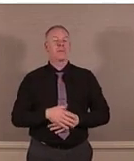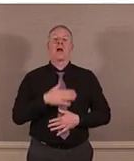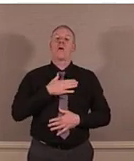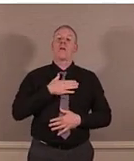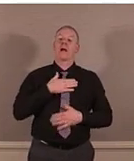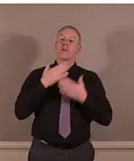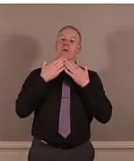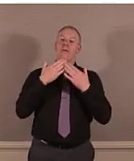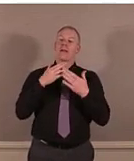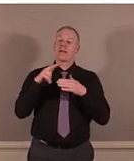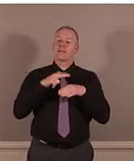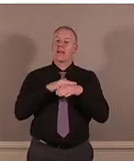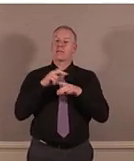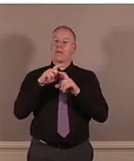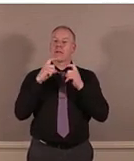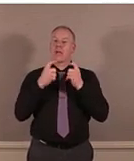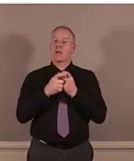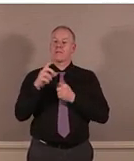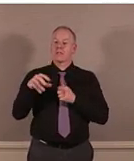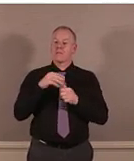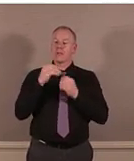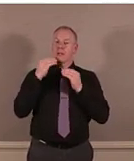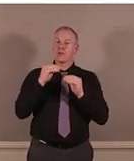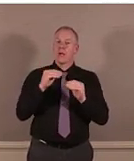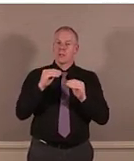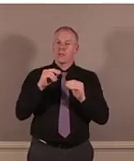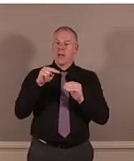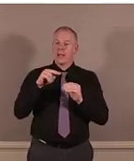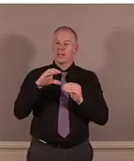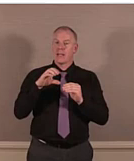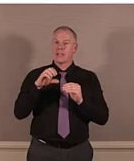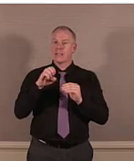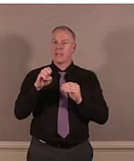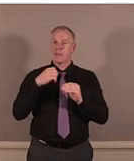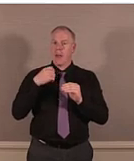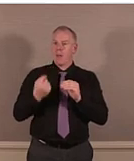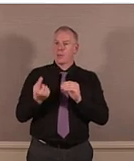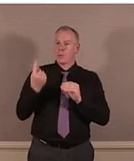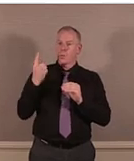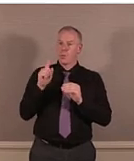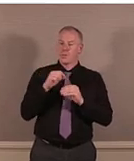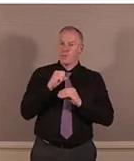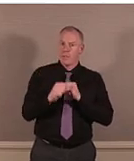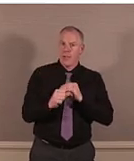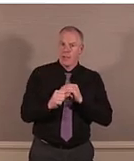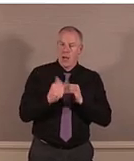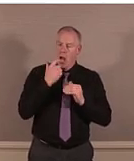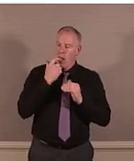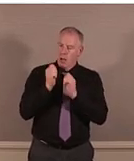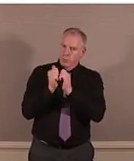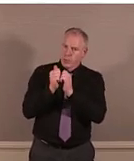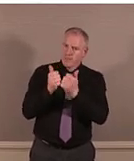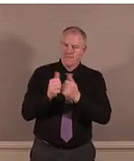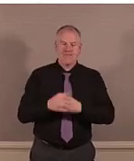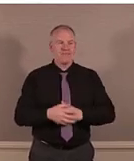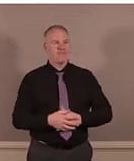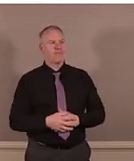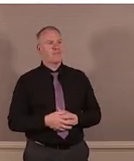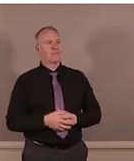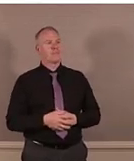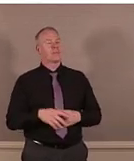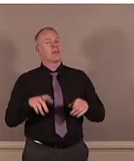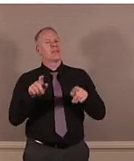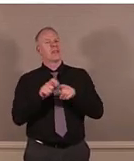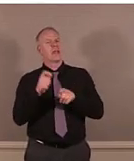the National Council for Special Education for the brilliant opportunity to be here today. Thank you very, very much. It's really appreciated. And I suppose